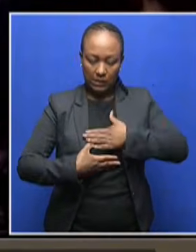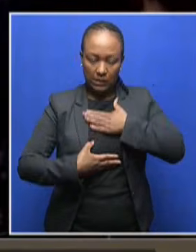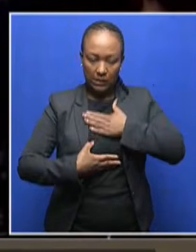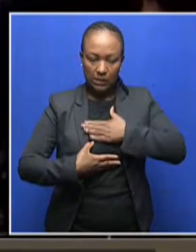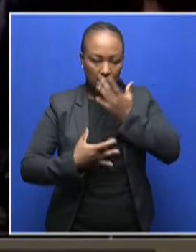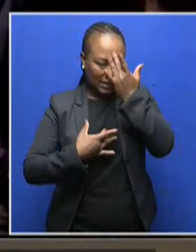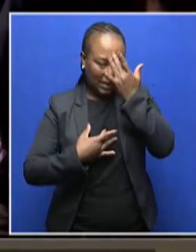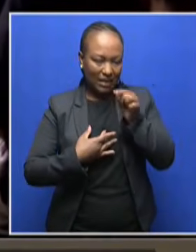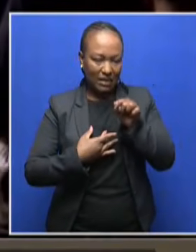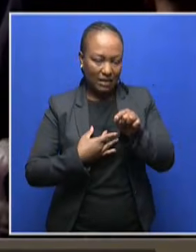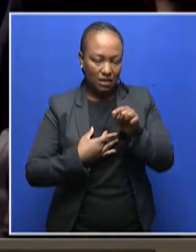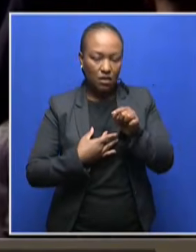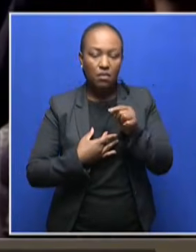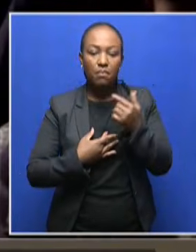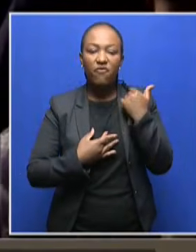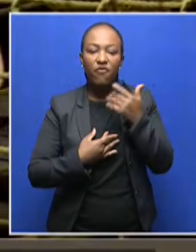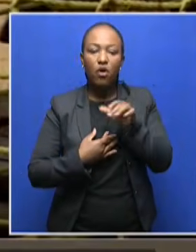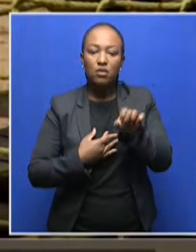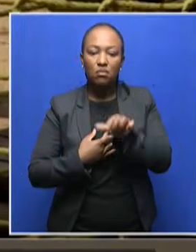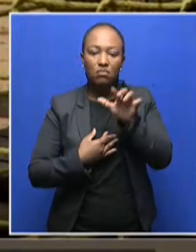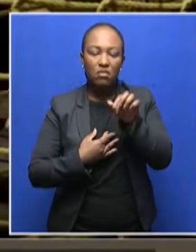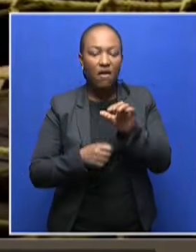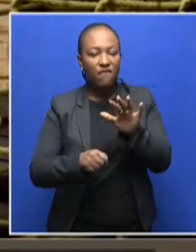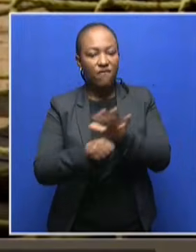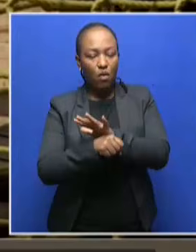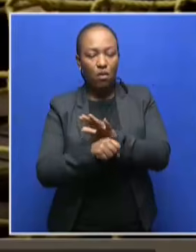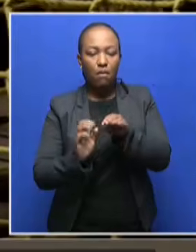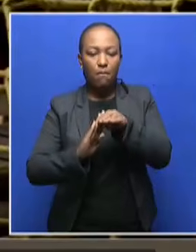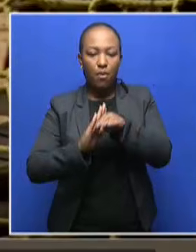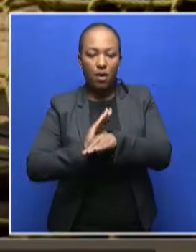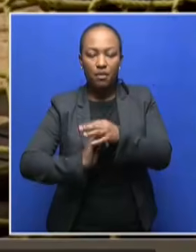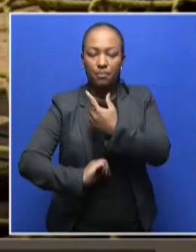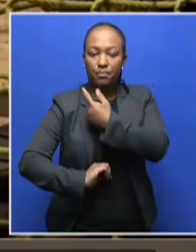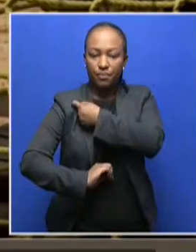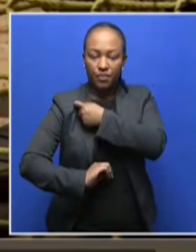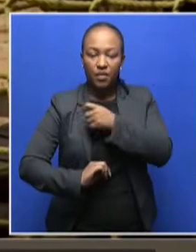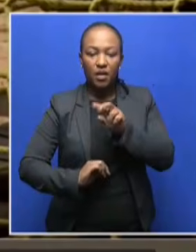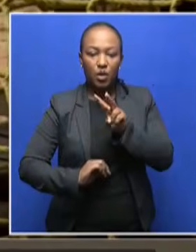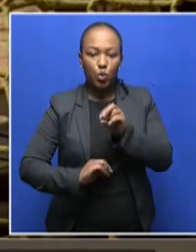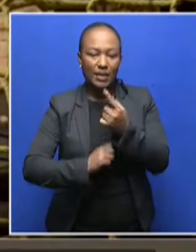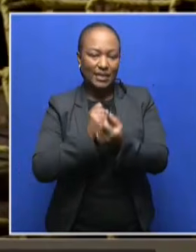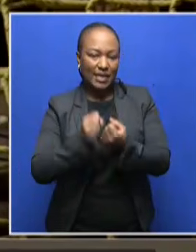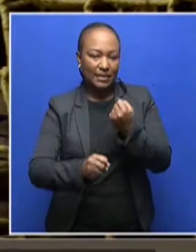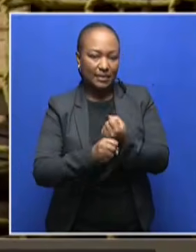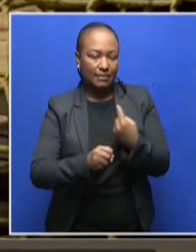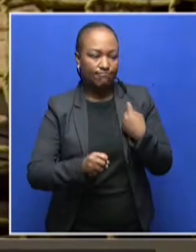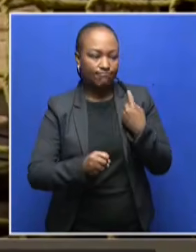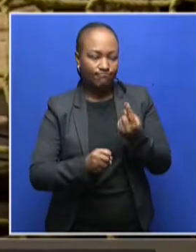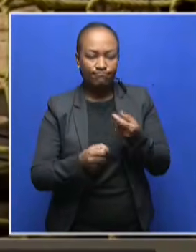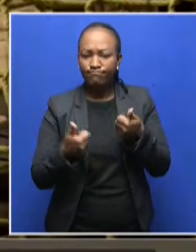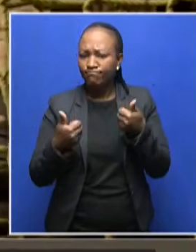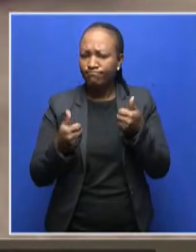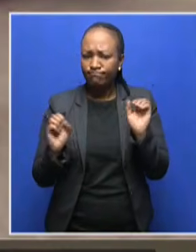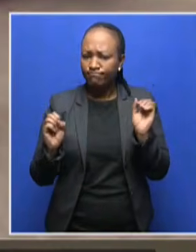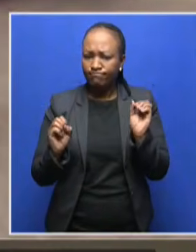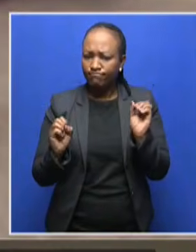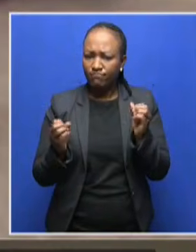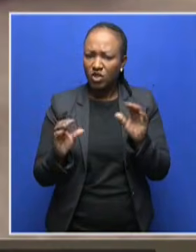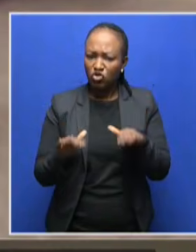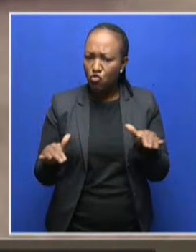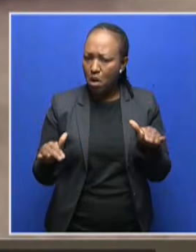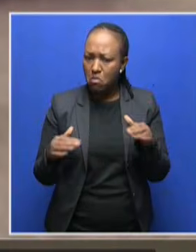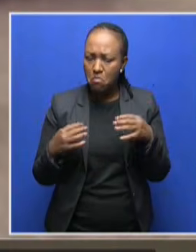1990s, before South Africa had a fully established immunization program. 20 years later, there were almost no children that were being admitted for measles.